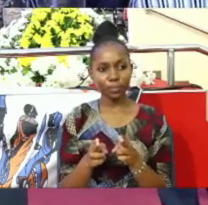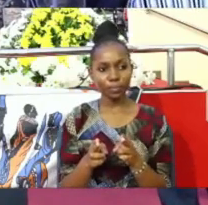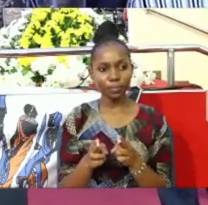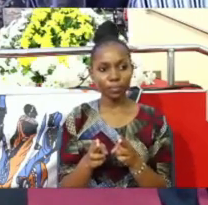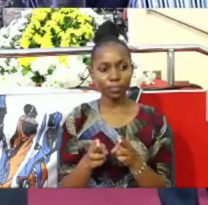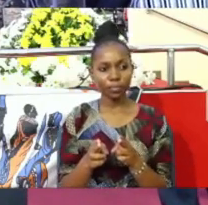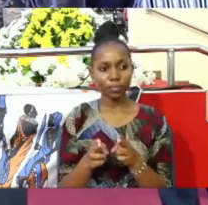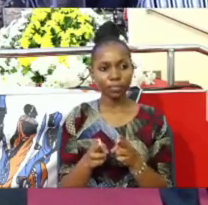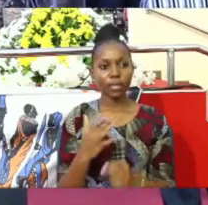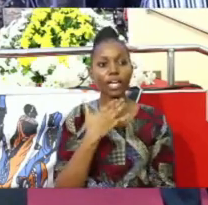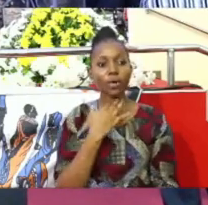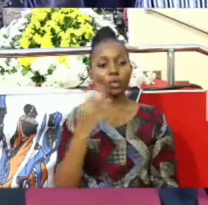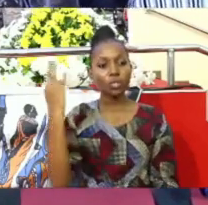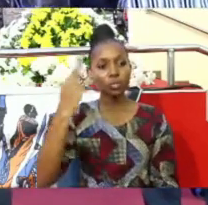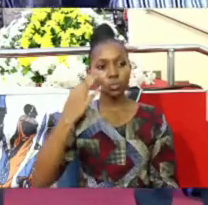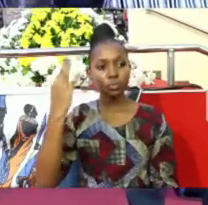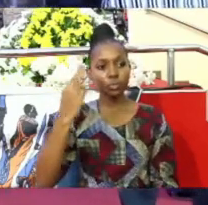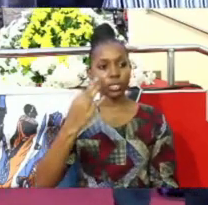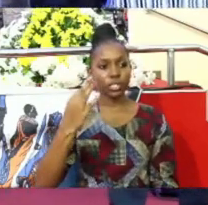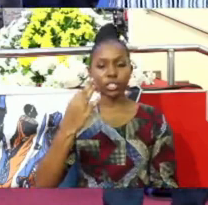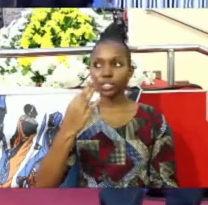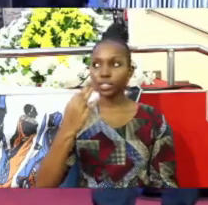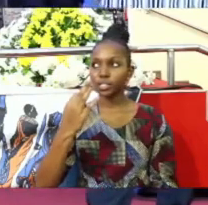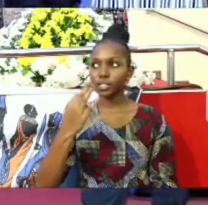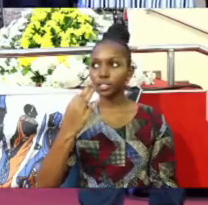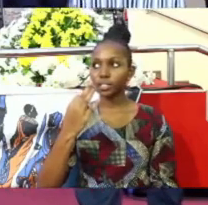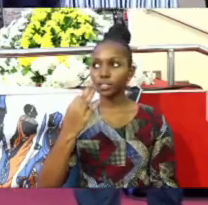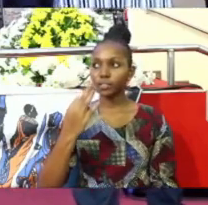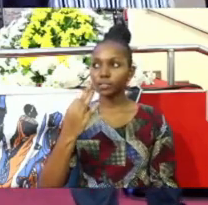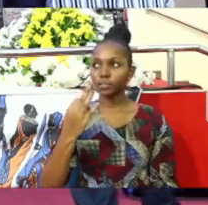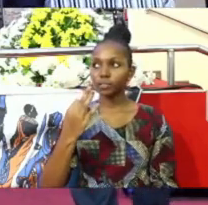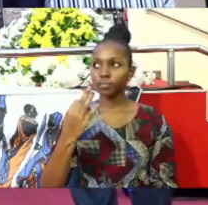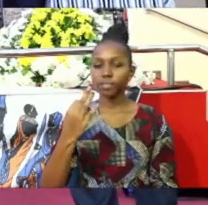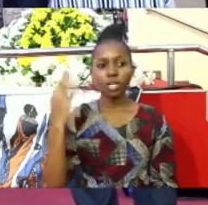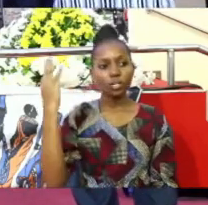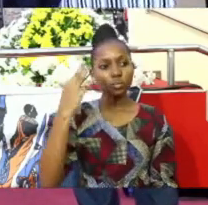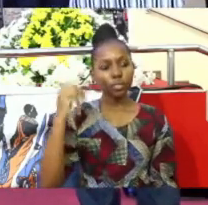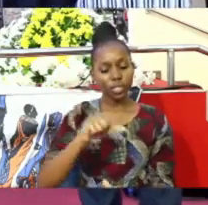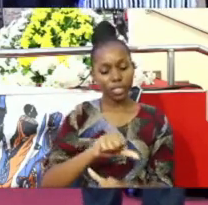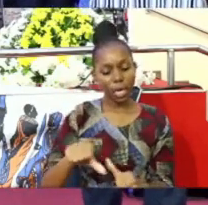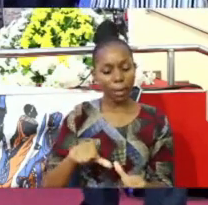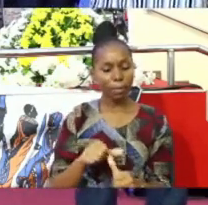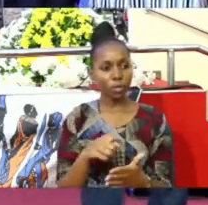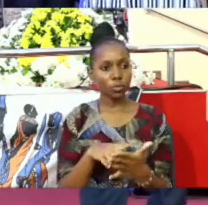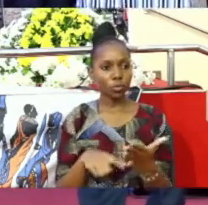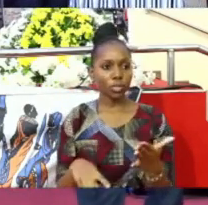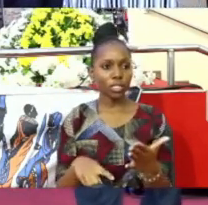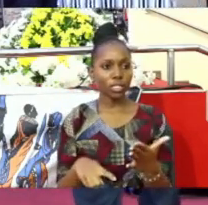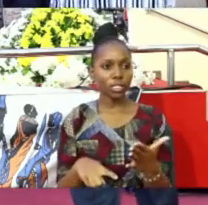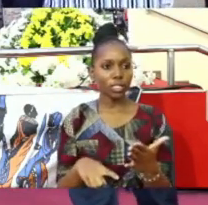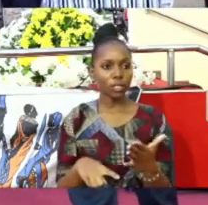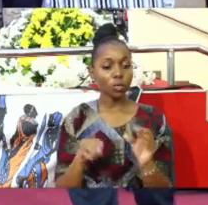the foundation that Pastor Julius laid this morning and what my wife is building on right now.